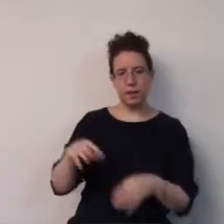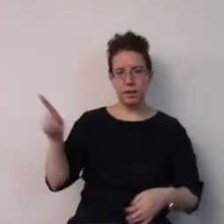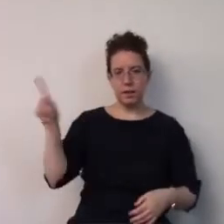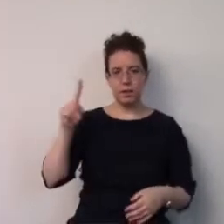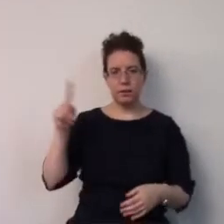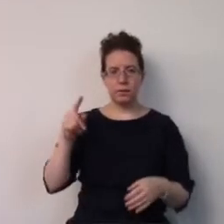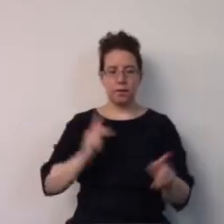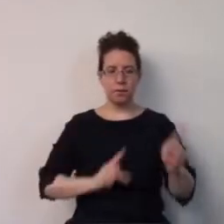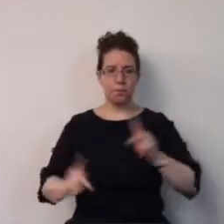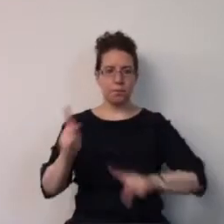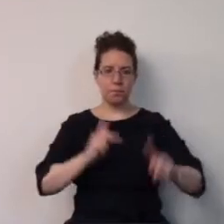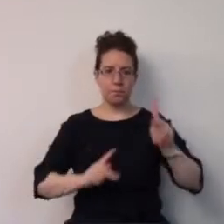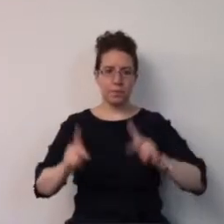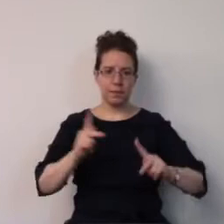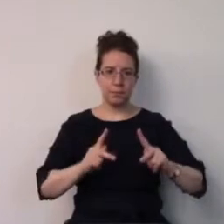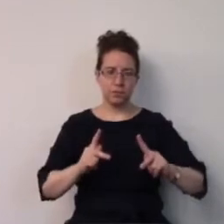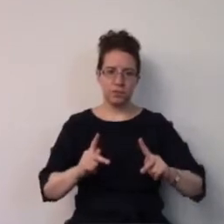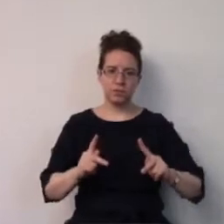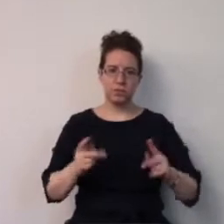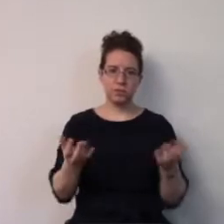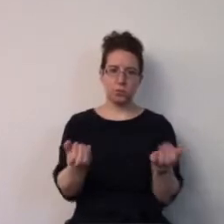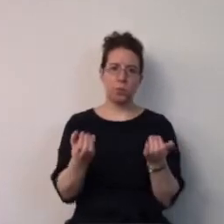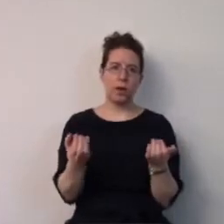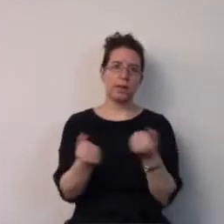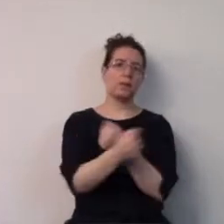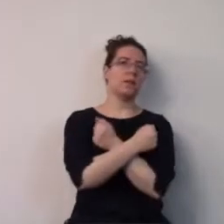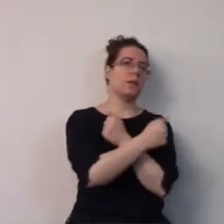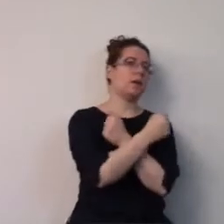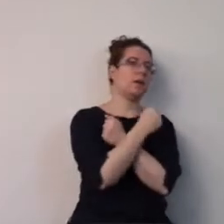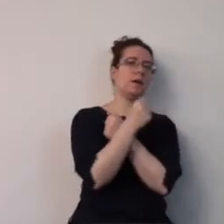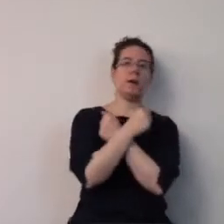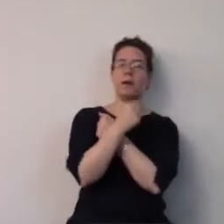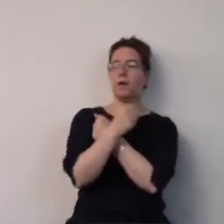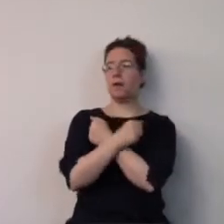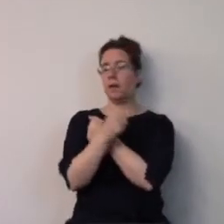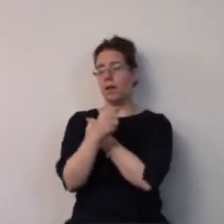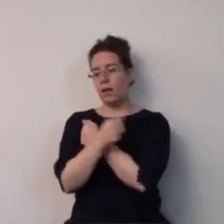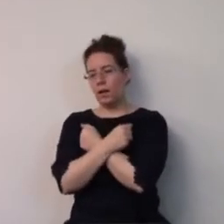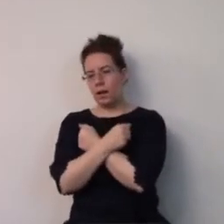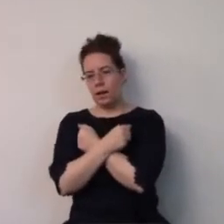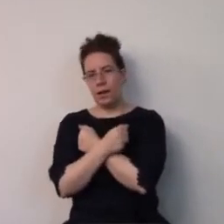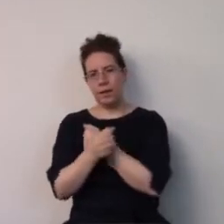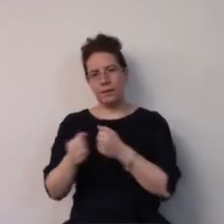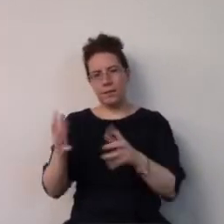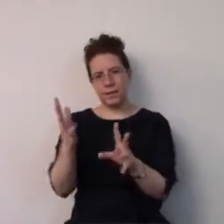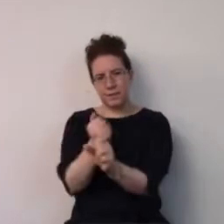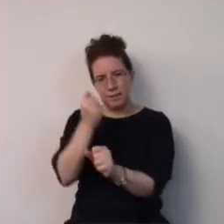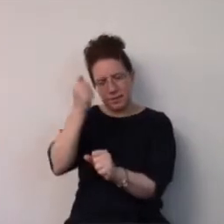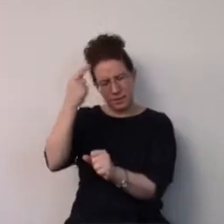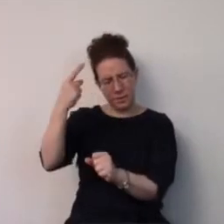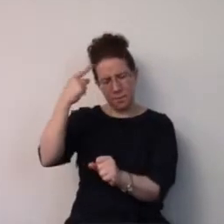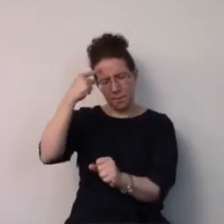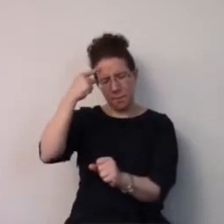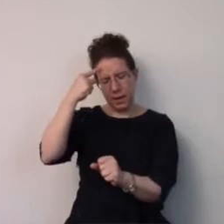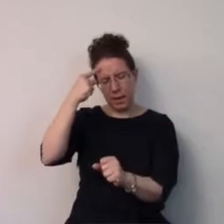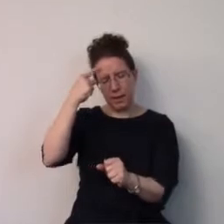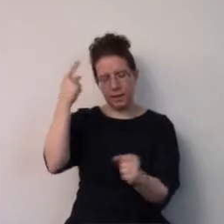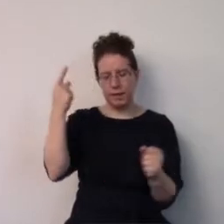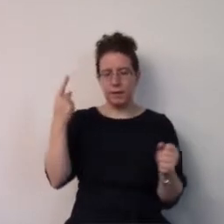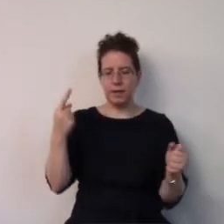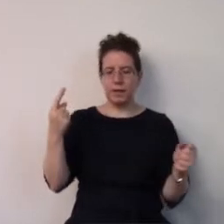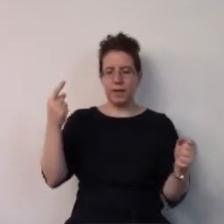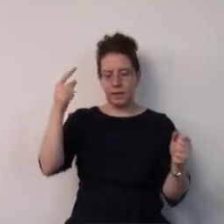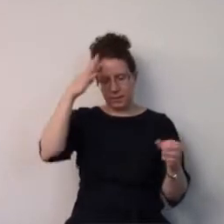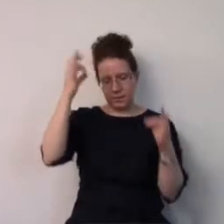That gets a hold of their mind and it fogs their discernment and their understanding and their judgment. Sure